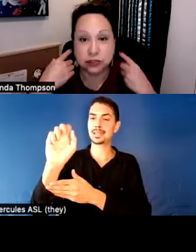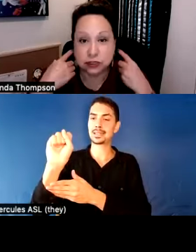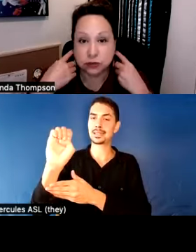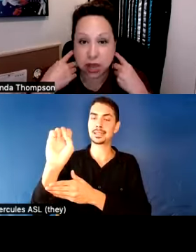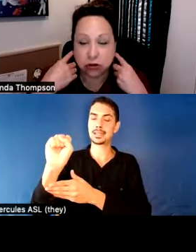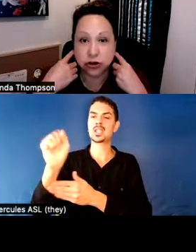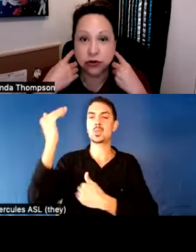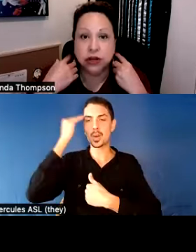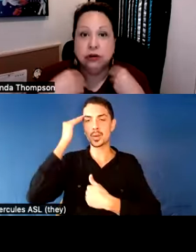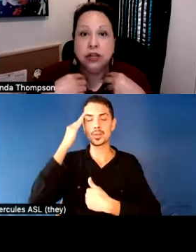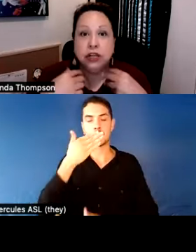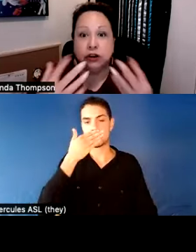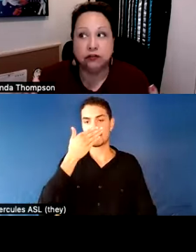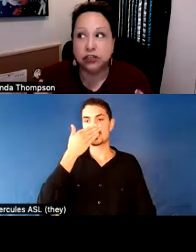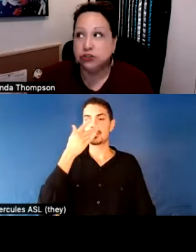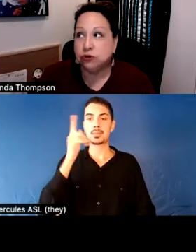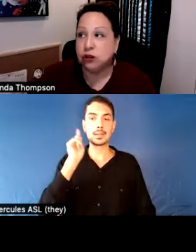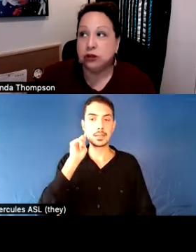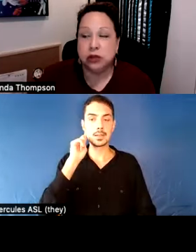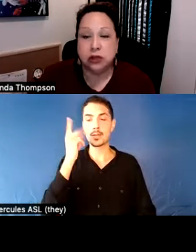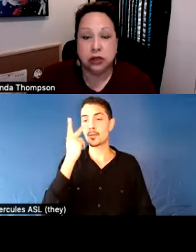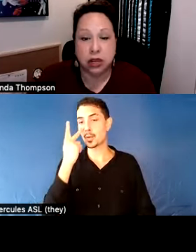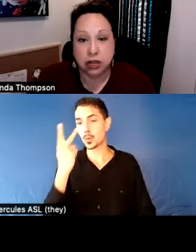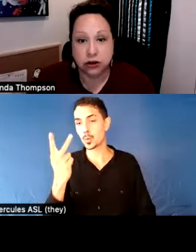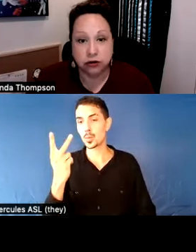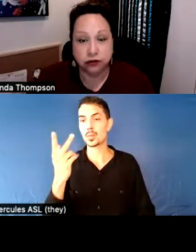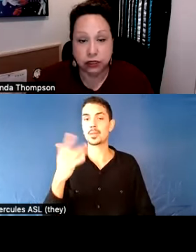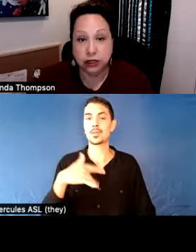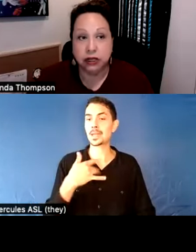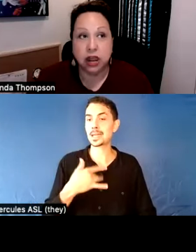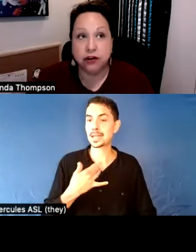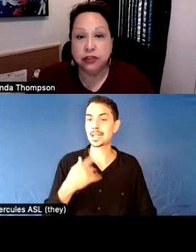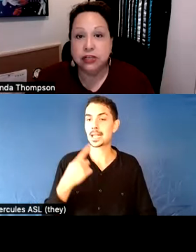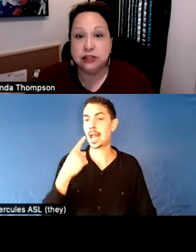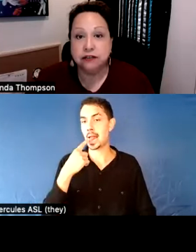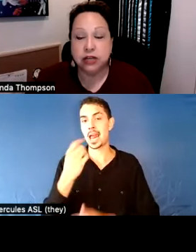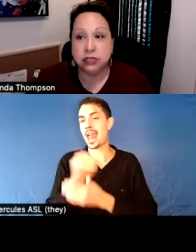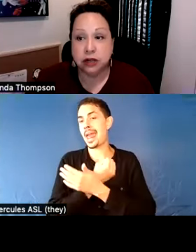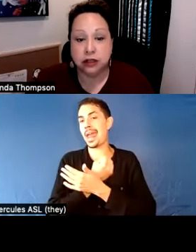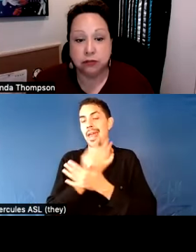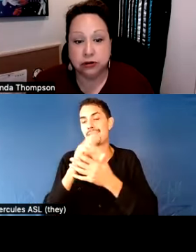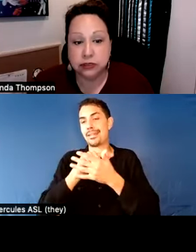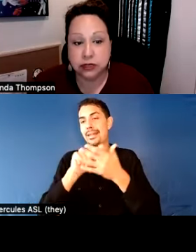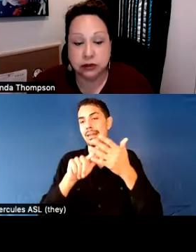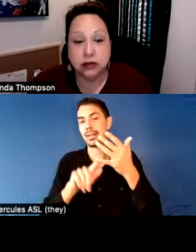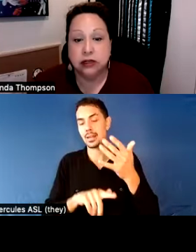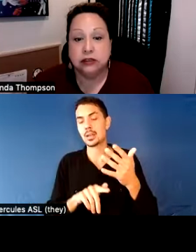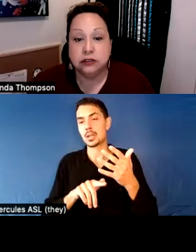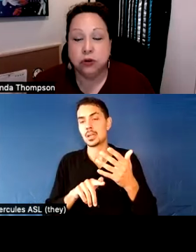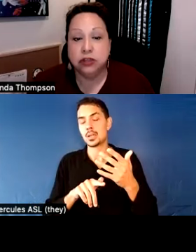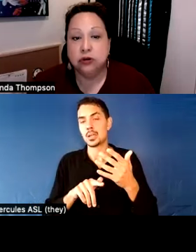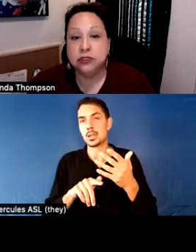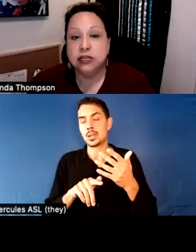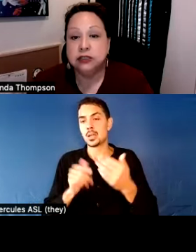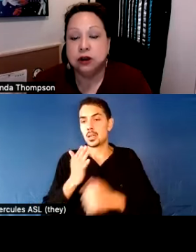your smell, your hearing, your visual, and your feeling, everything is affected on the person. So